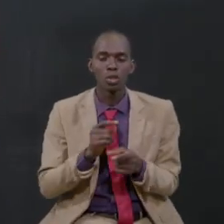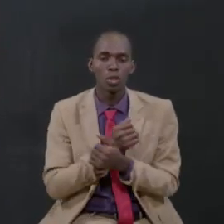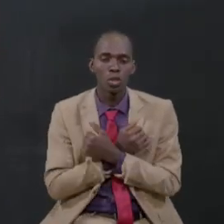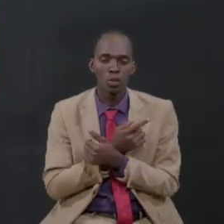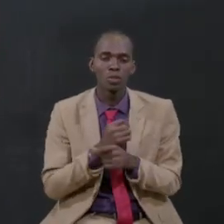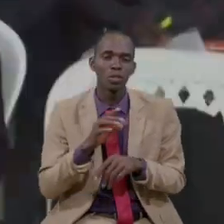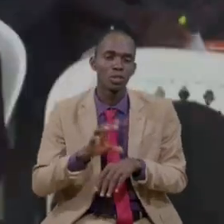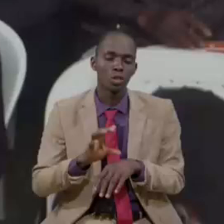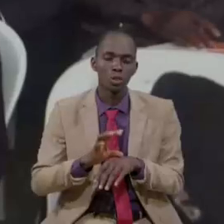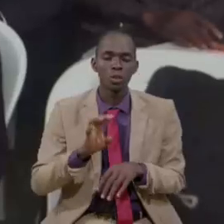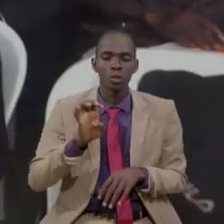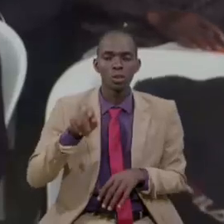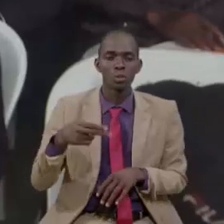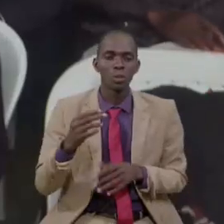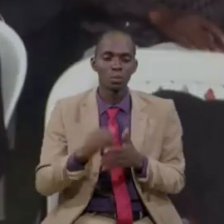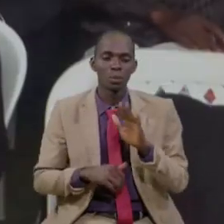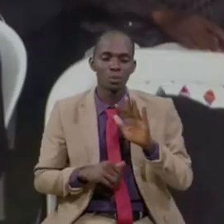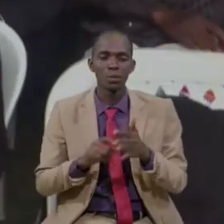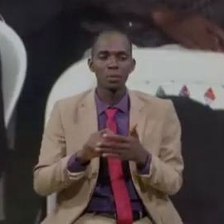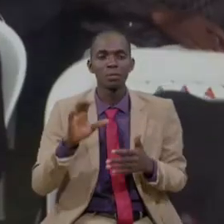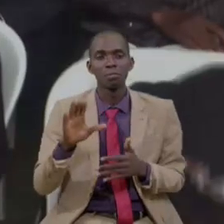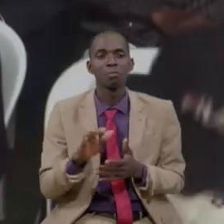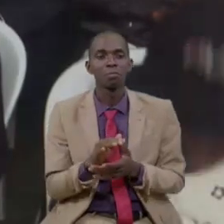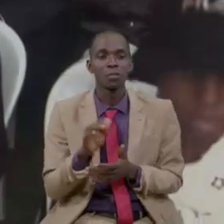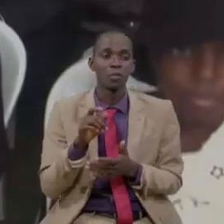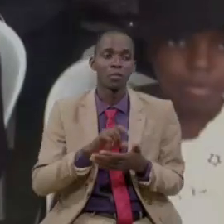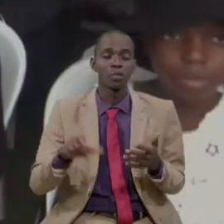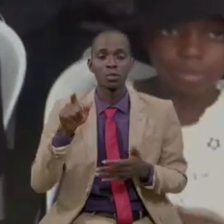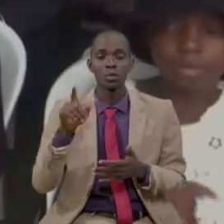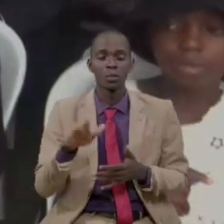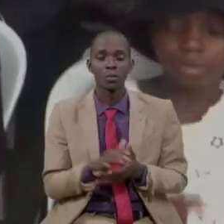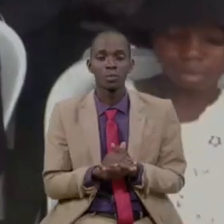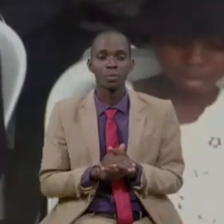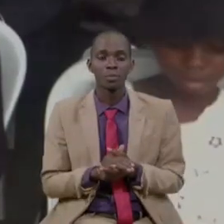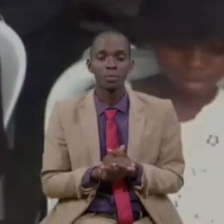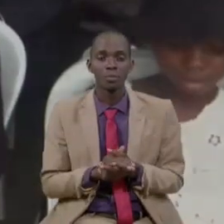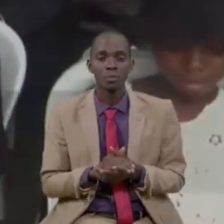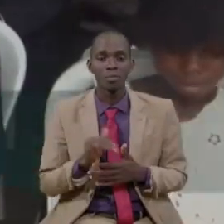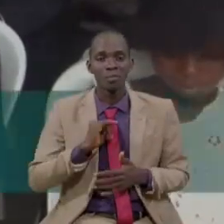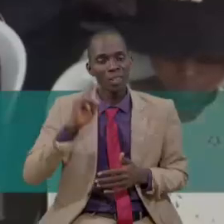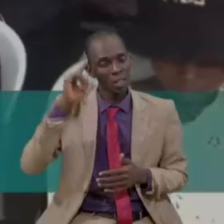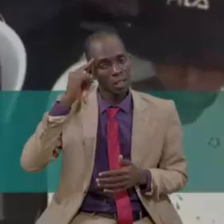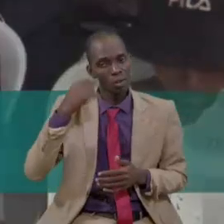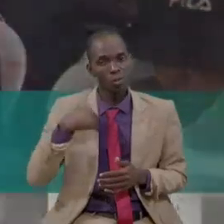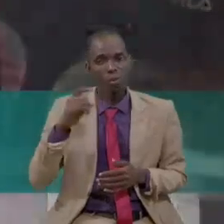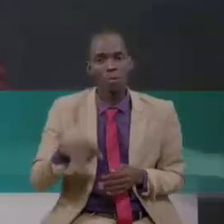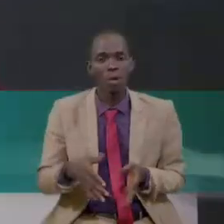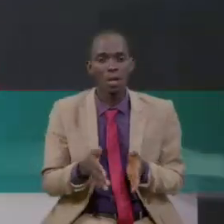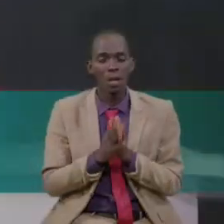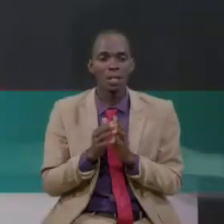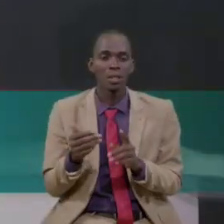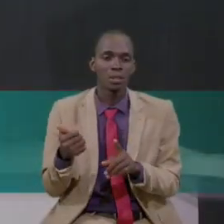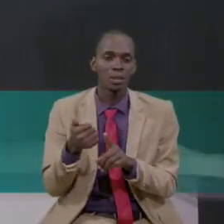Amen. I think we need to ask ourselves, you're a minister, you're a pastor,